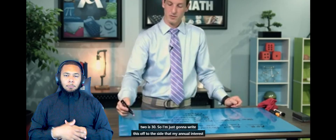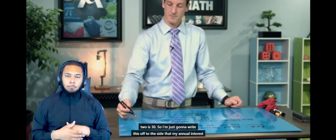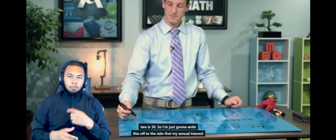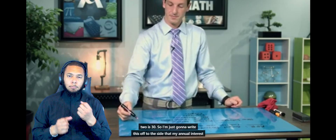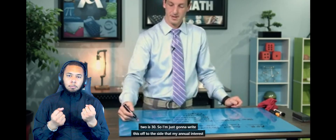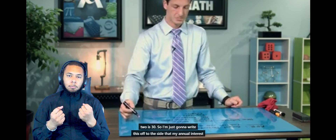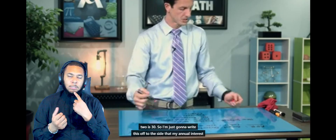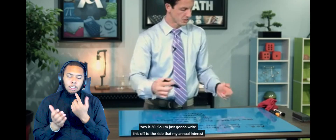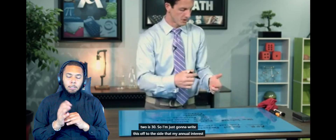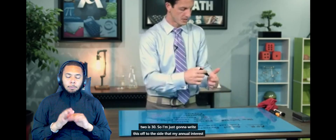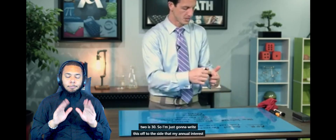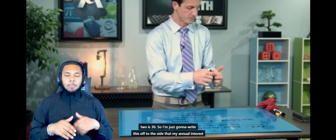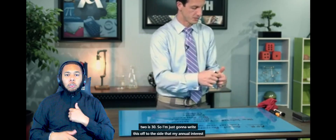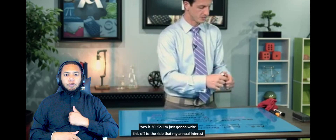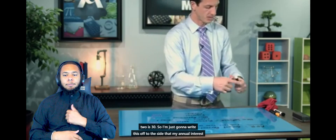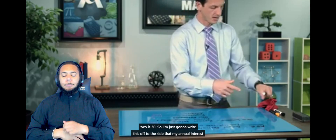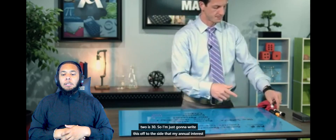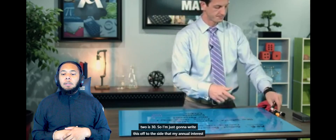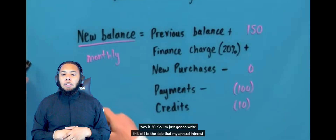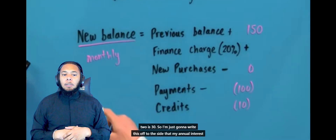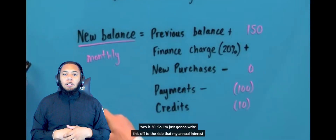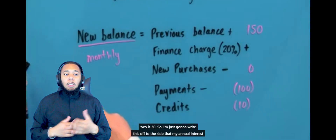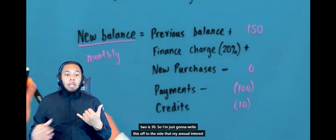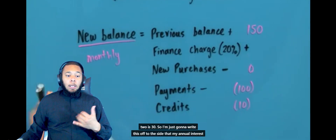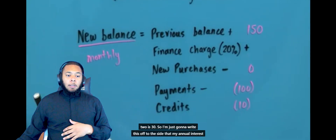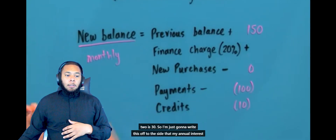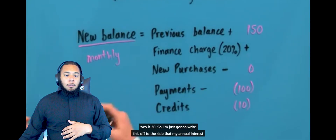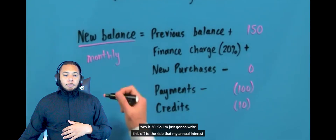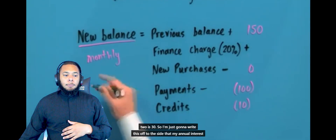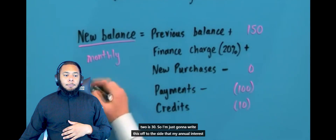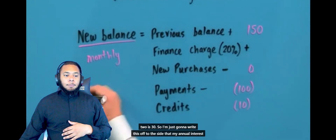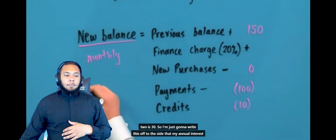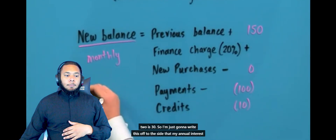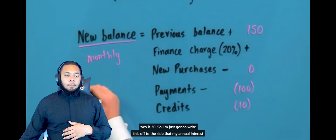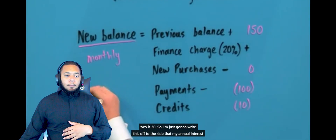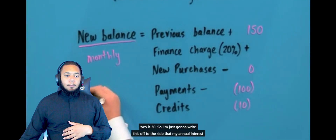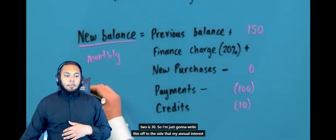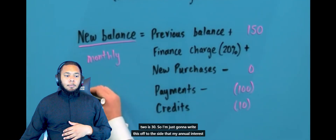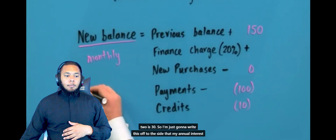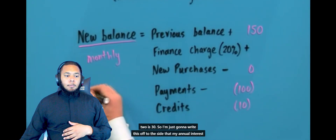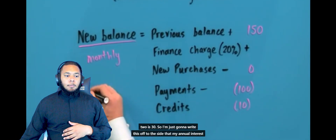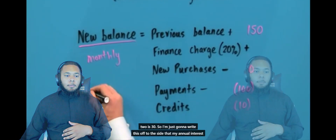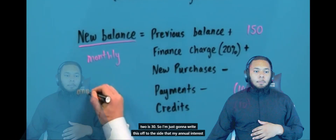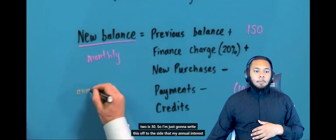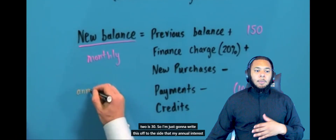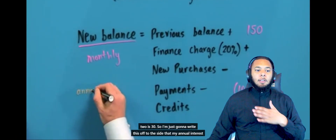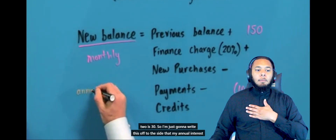So I'm just going to write this off to the side that my annual